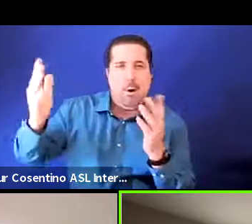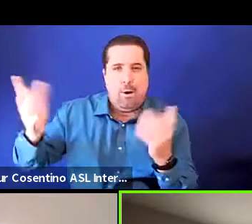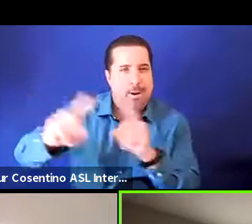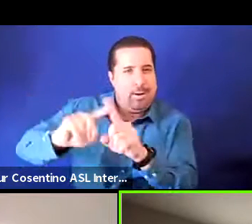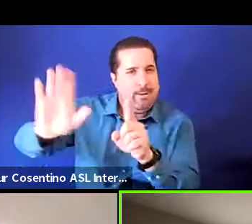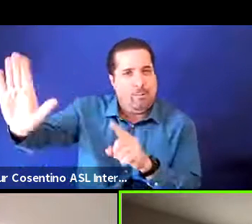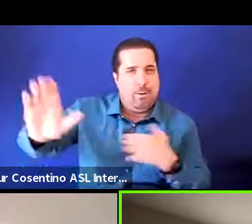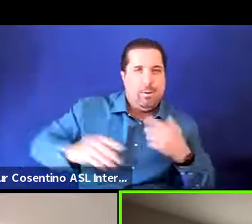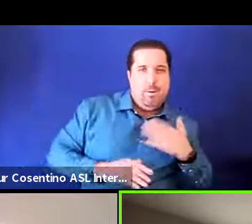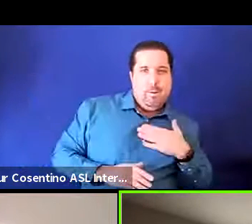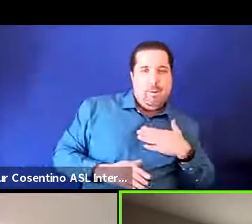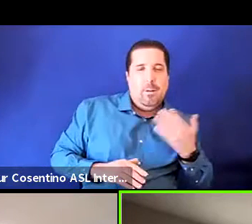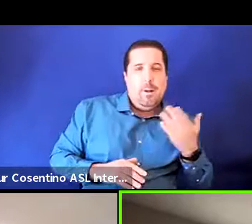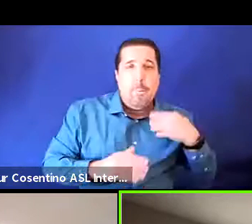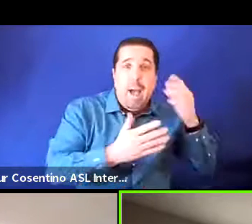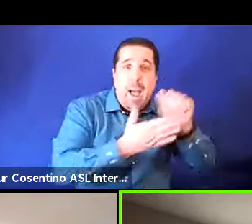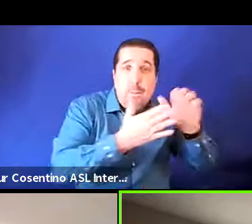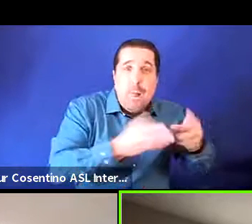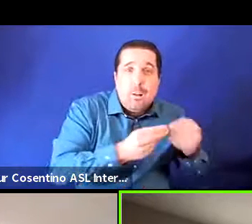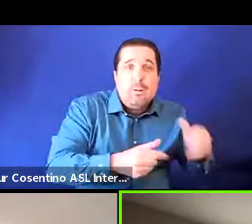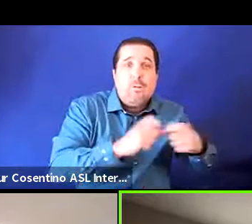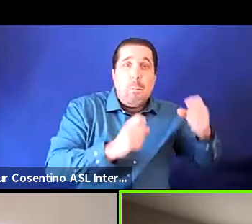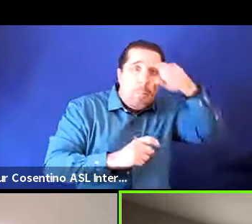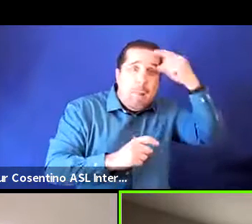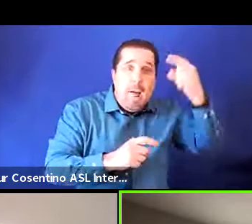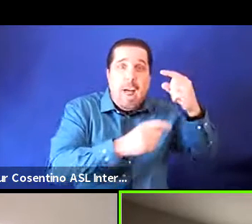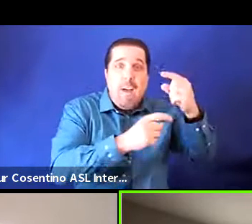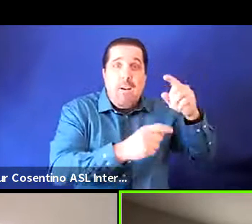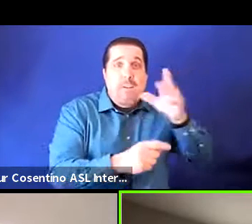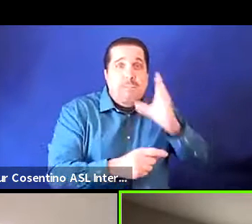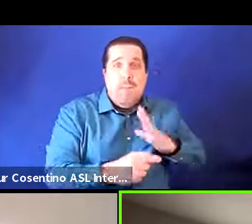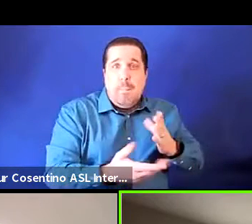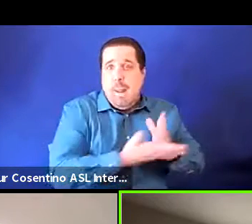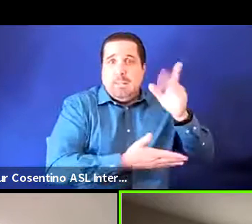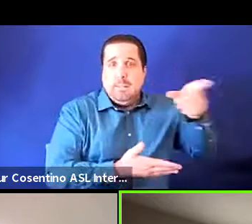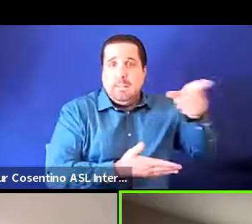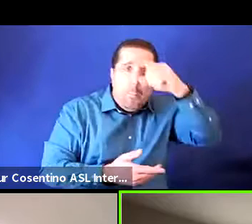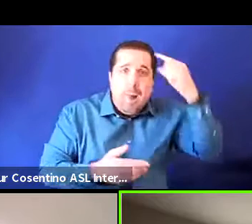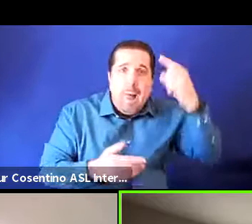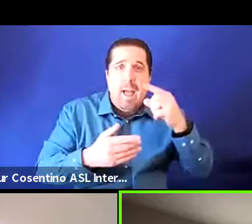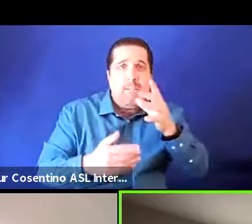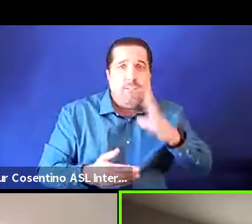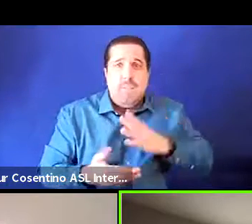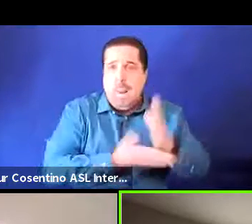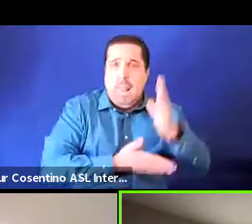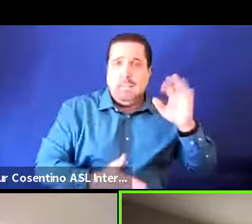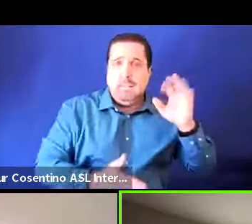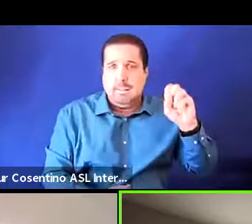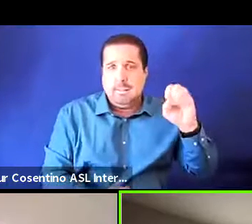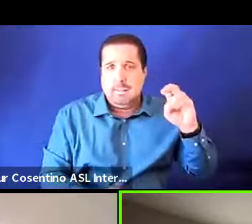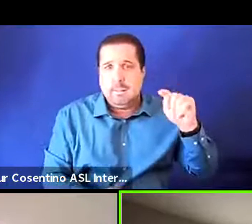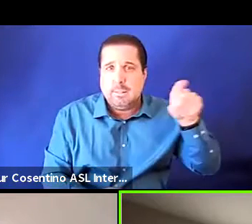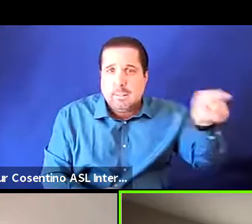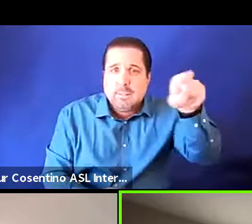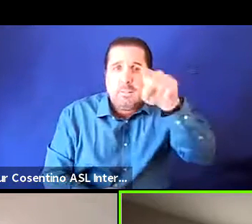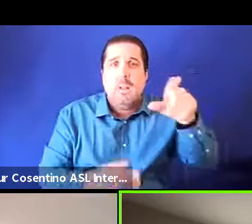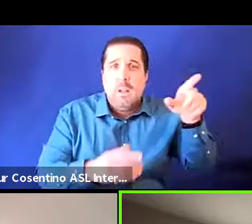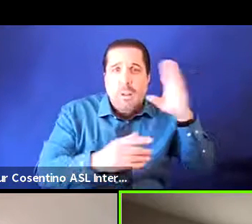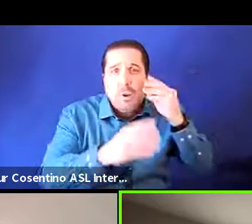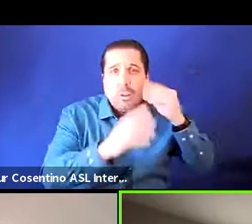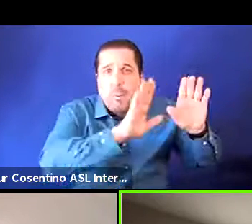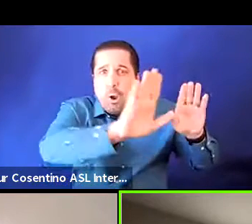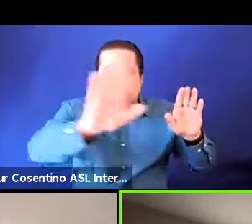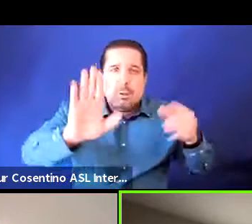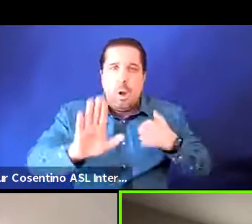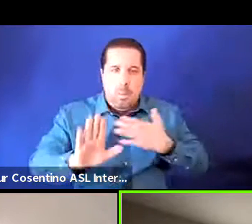my understanding of abolition through Black feminists, Black abolitionists, and organizers who have strengthened my understanding of my own experiences growing